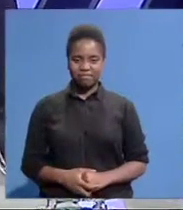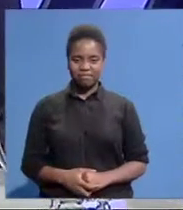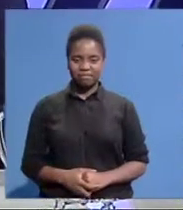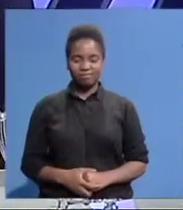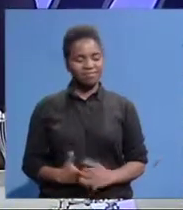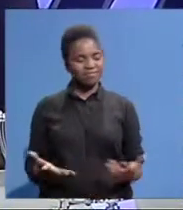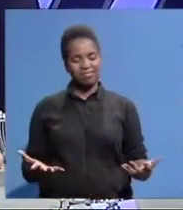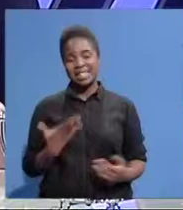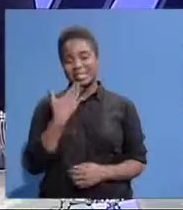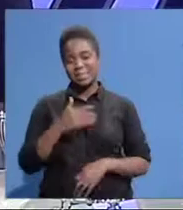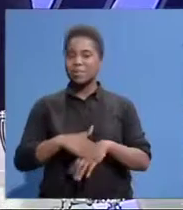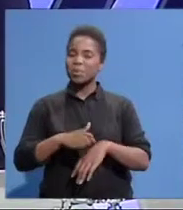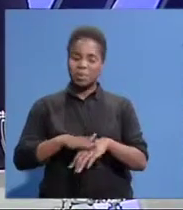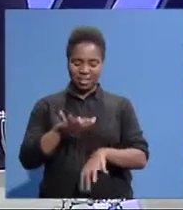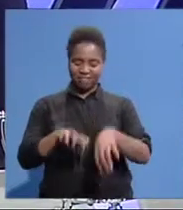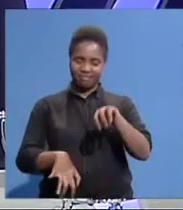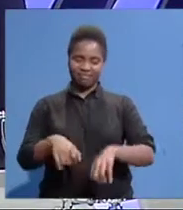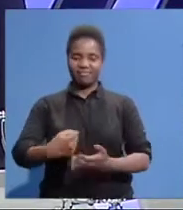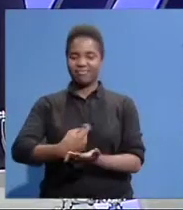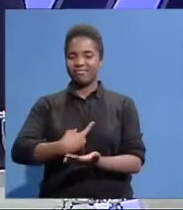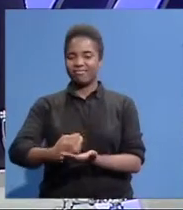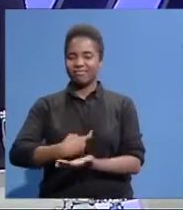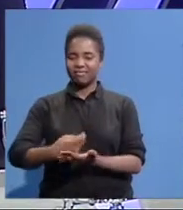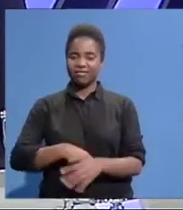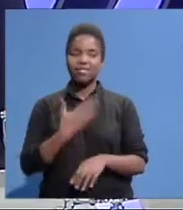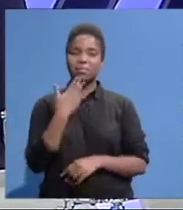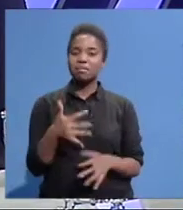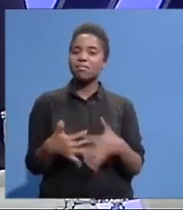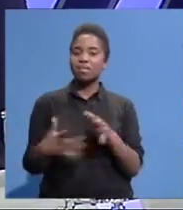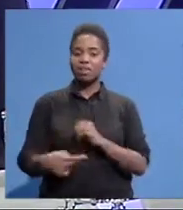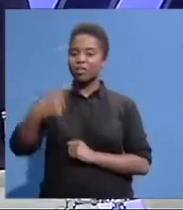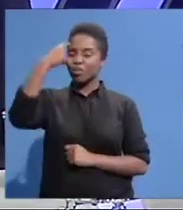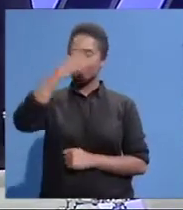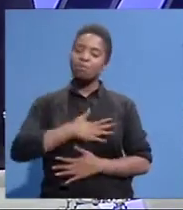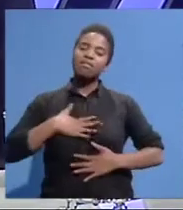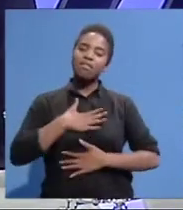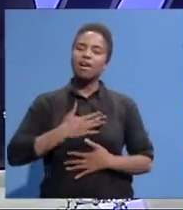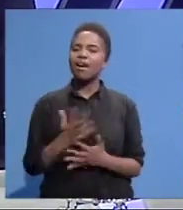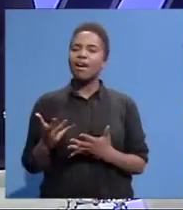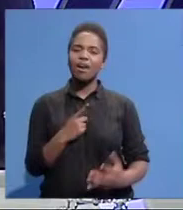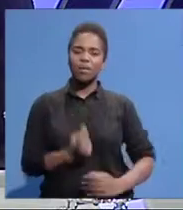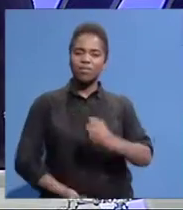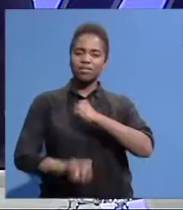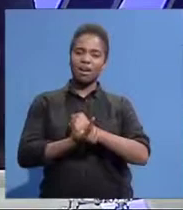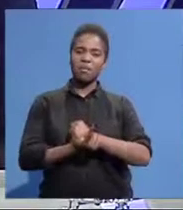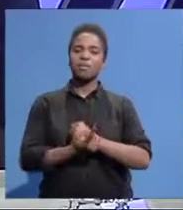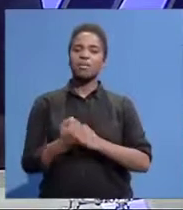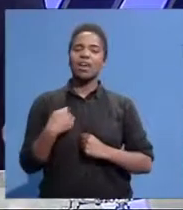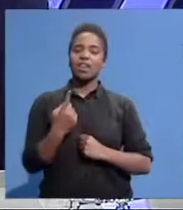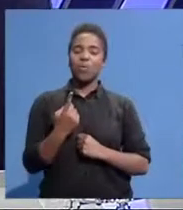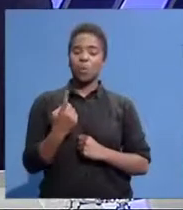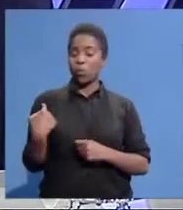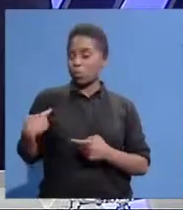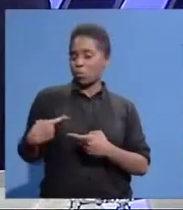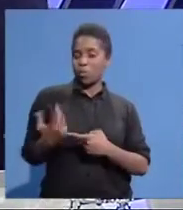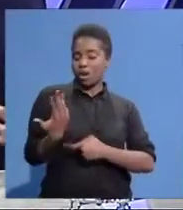Please keep those messages coming in. It's so wonderful to share people's thoughts and feelings about what has happened in the last 9 days. And of course, books of